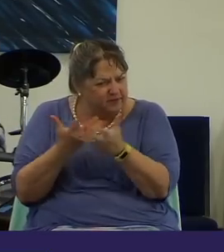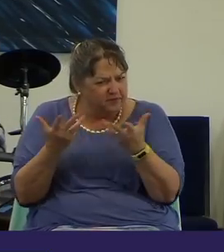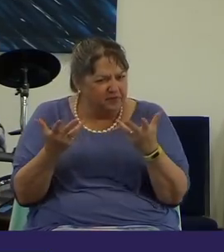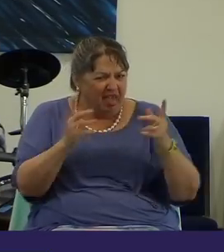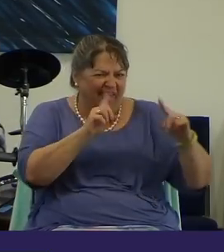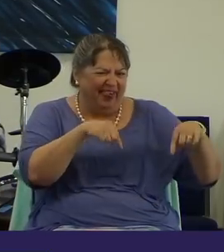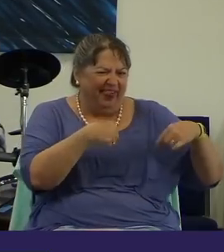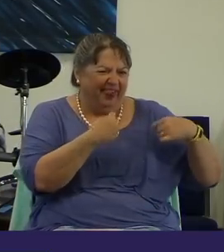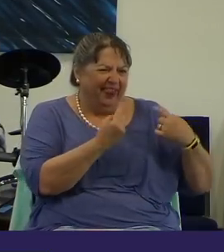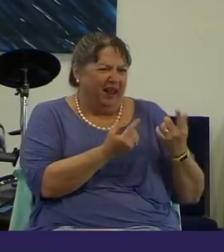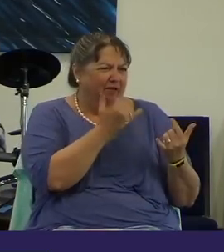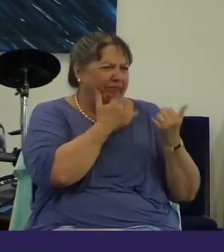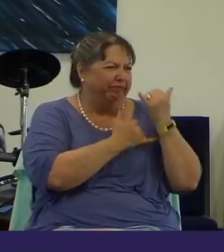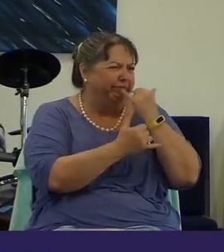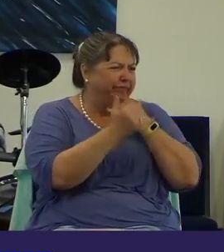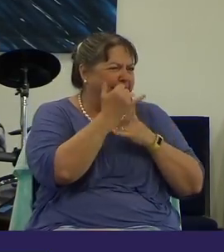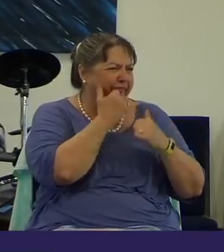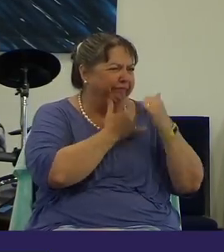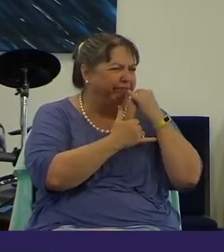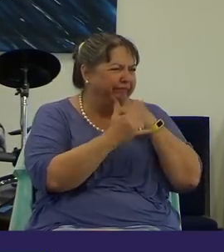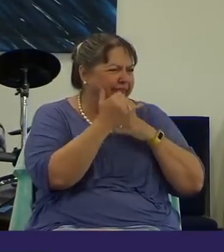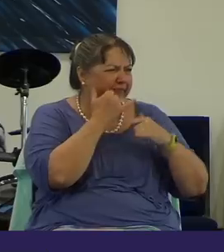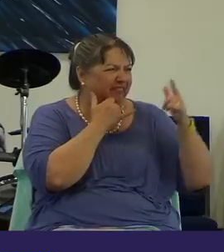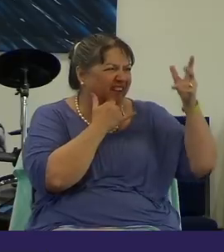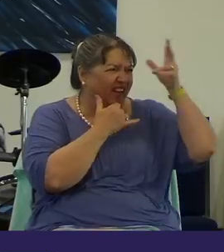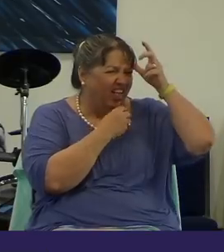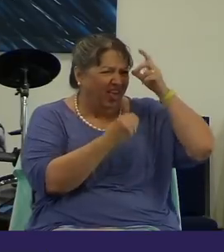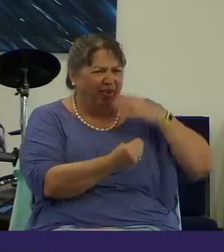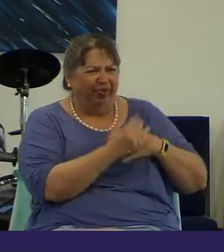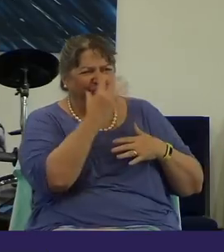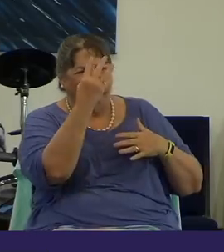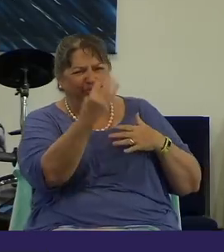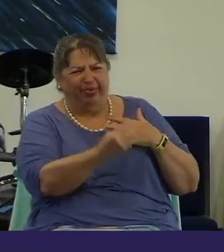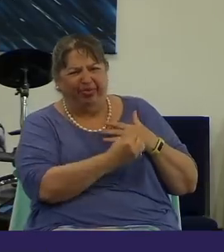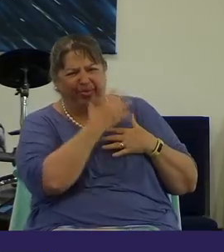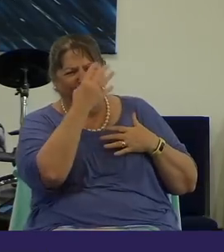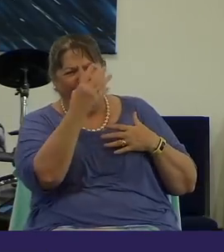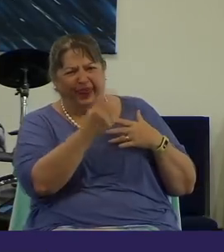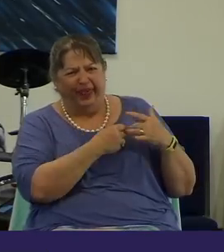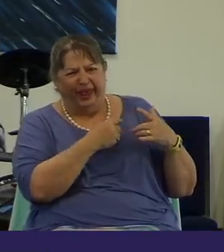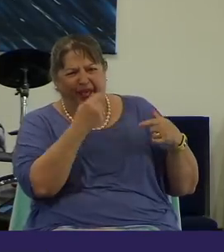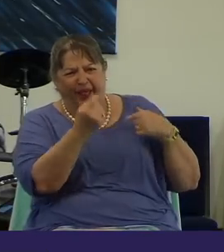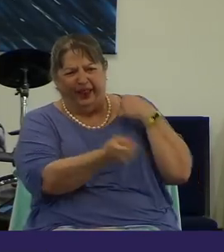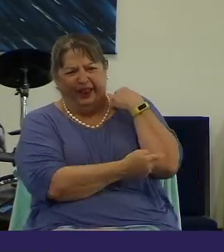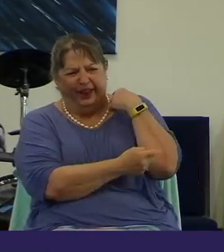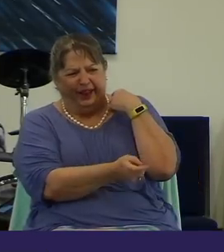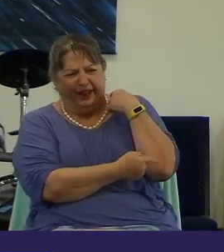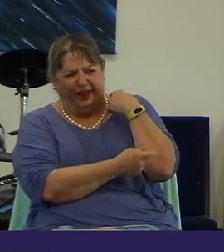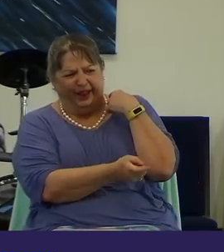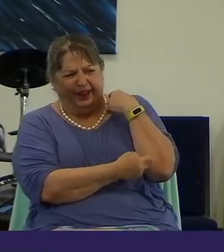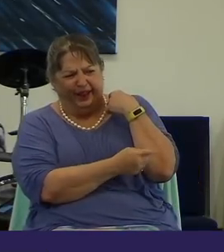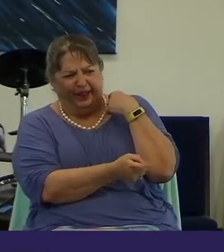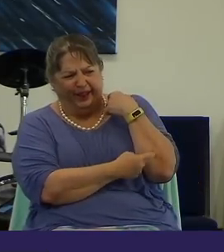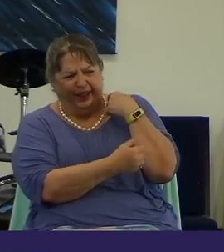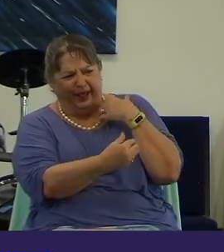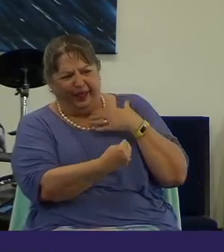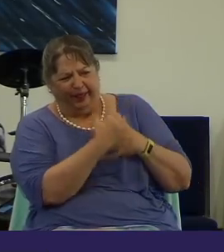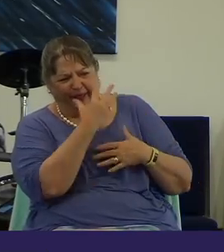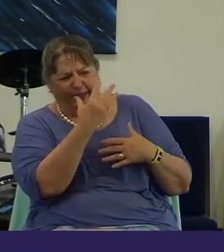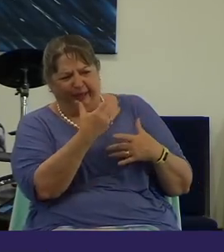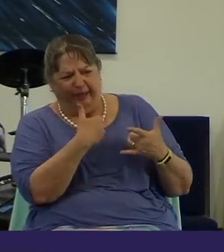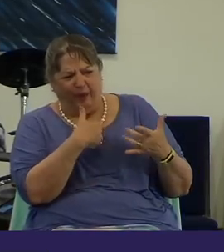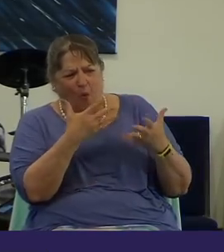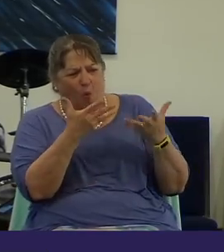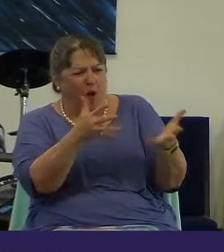make, led and inspired by Satan, Lucifer, he's still around, my friends. He's still around. It's designed